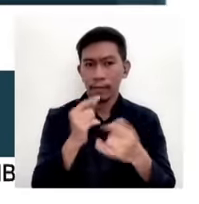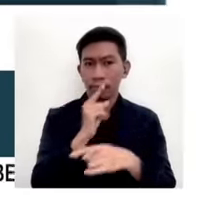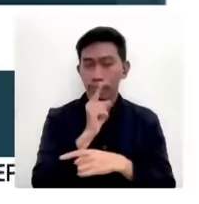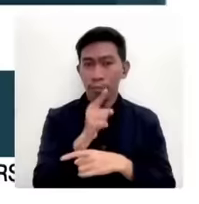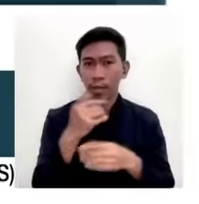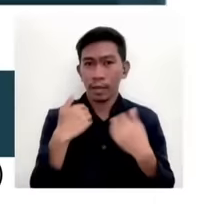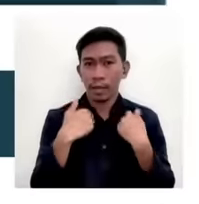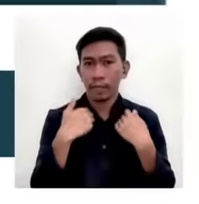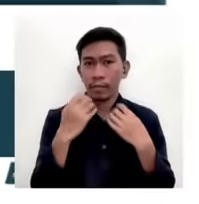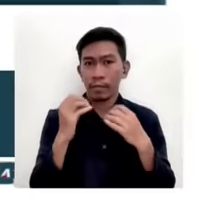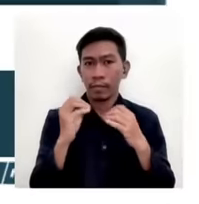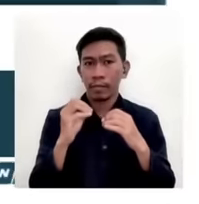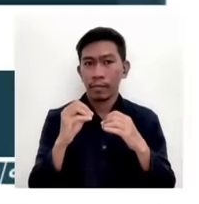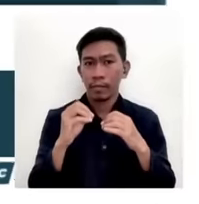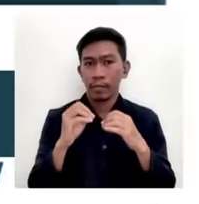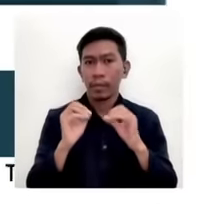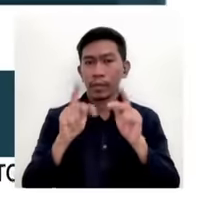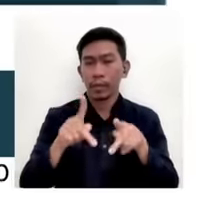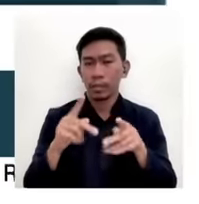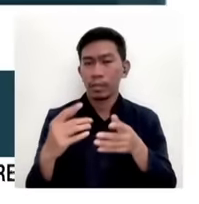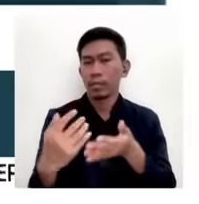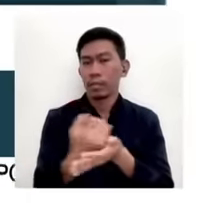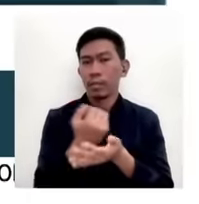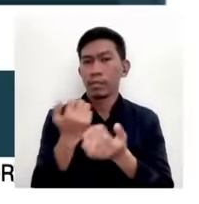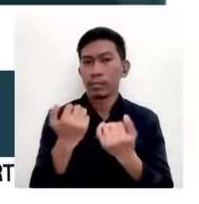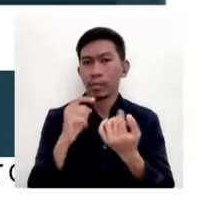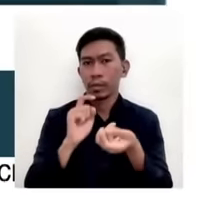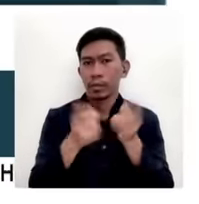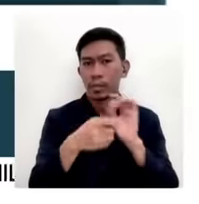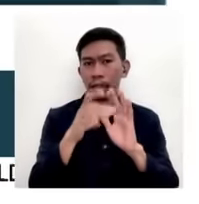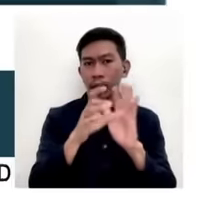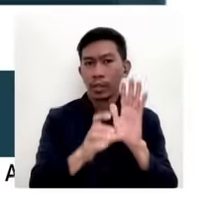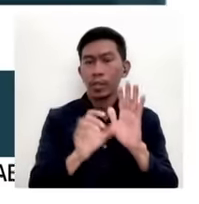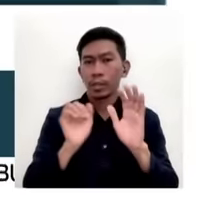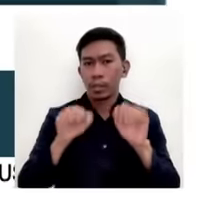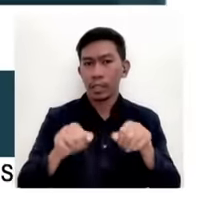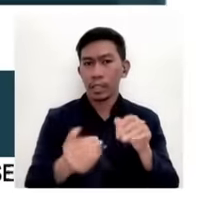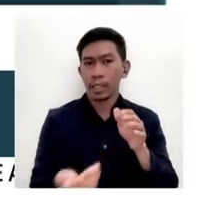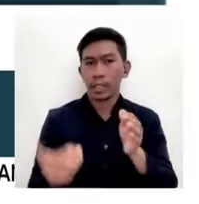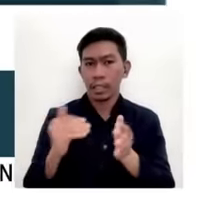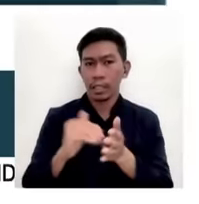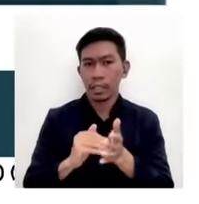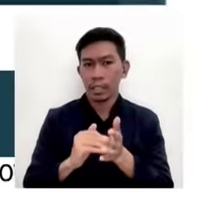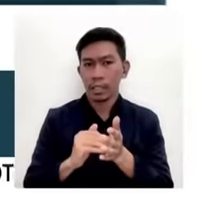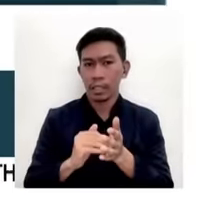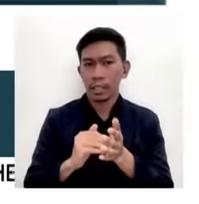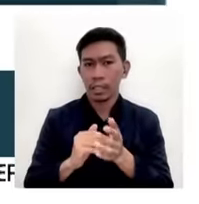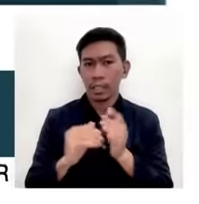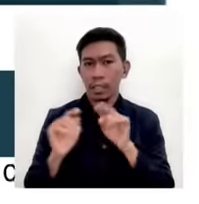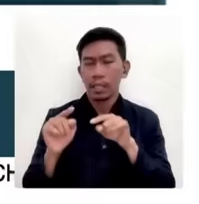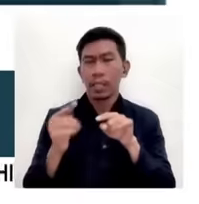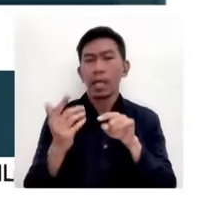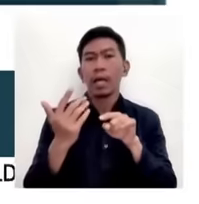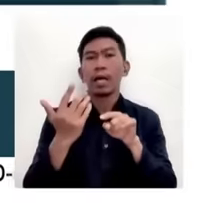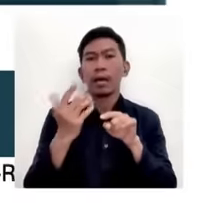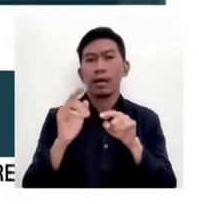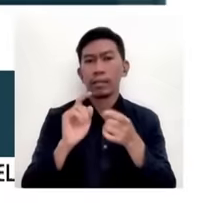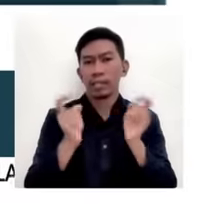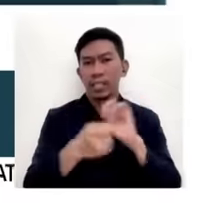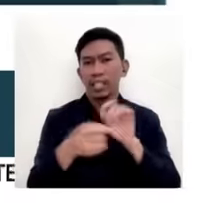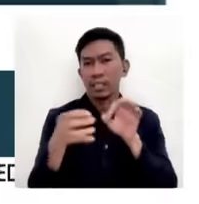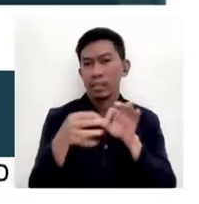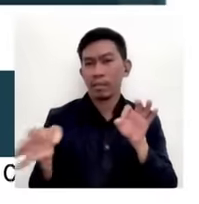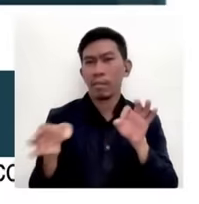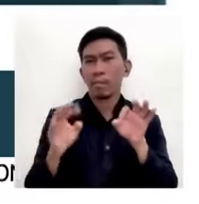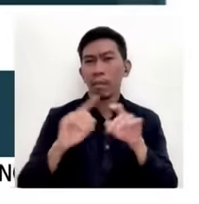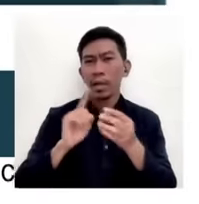opportunity here in the call for charter change to entrench the Bangsamoro in the 1987 Constitution, and that is part of